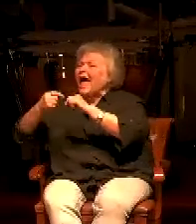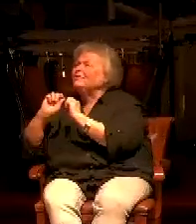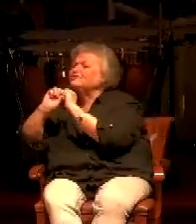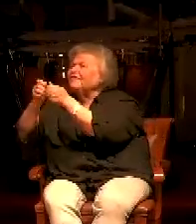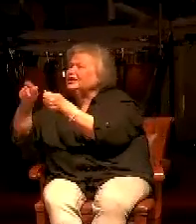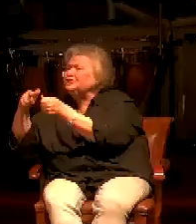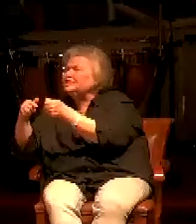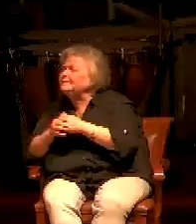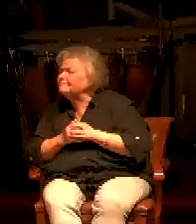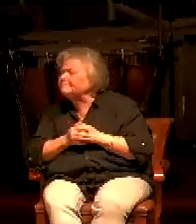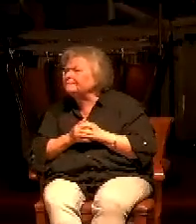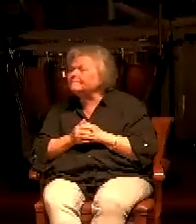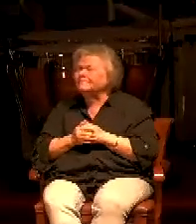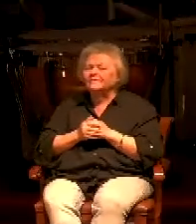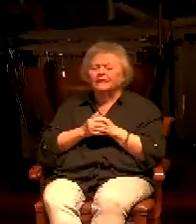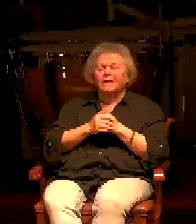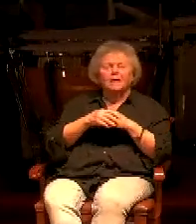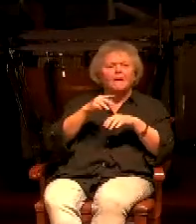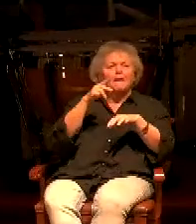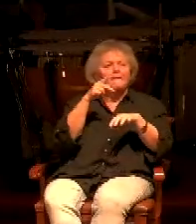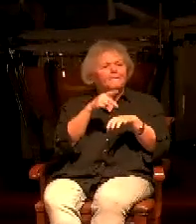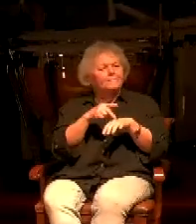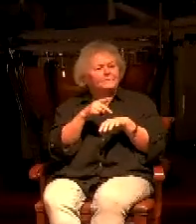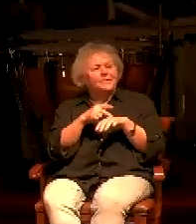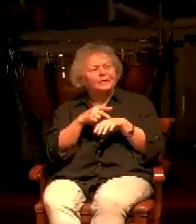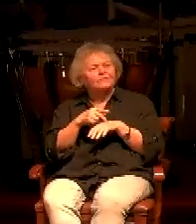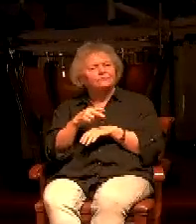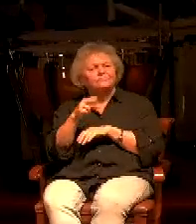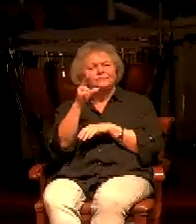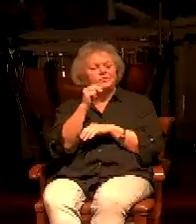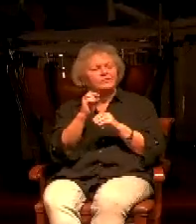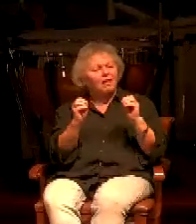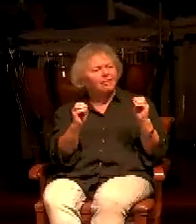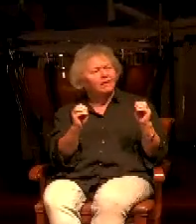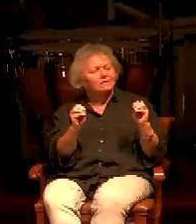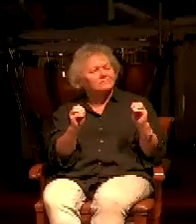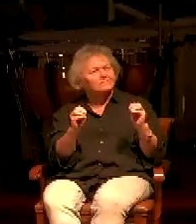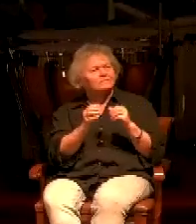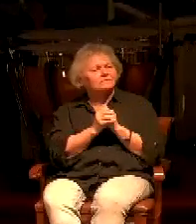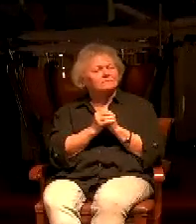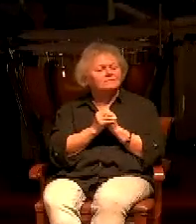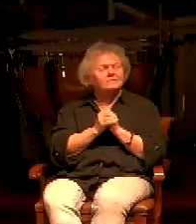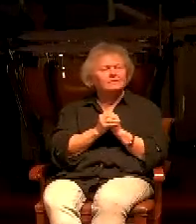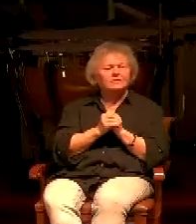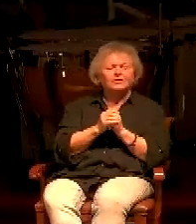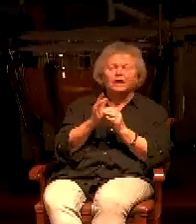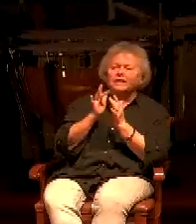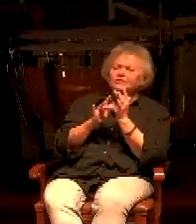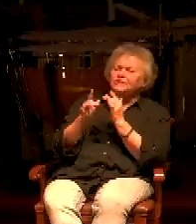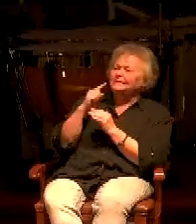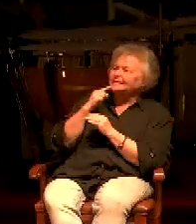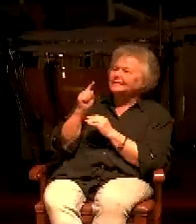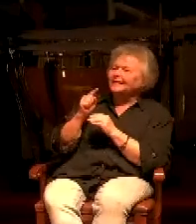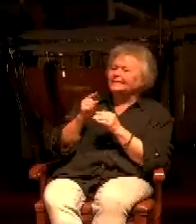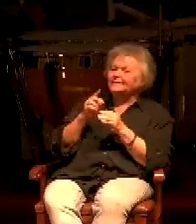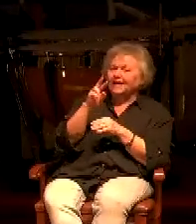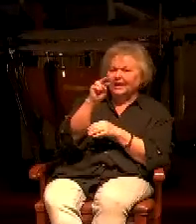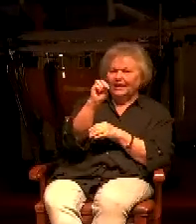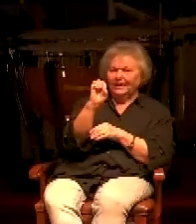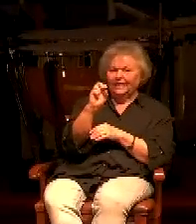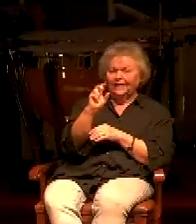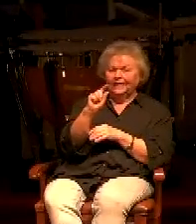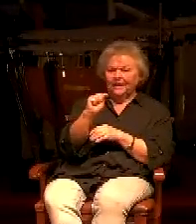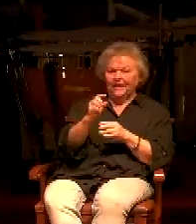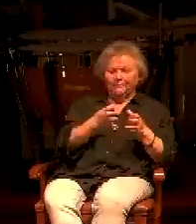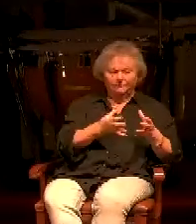any bites? What jig you using? And they say, "We haven't had any luck." And Jesus says, "Throw your net to the other side."